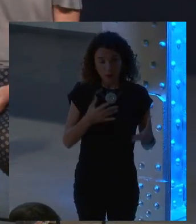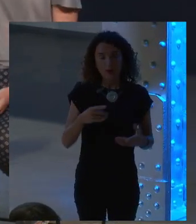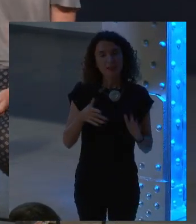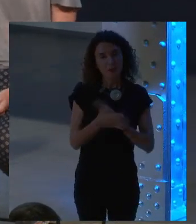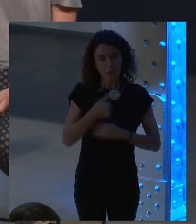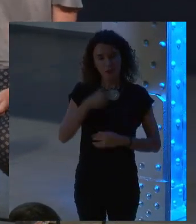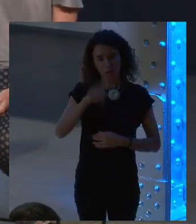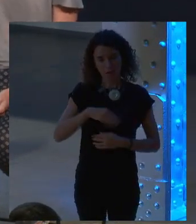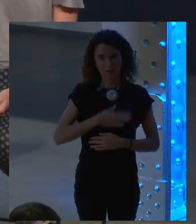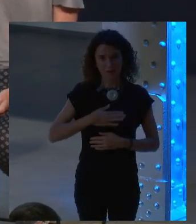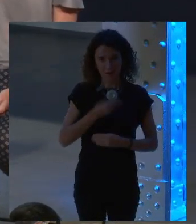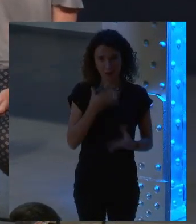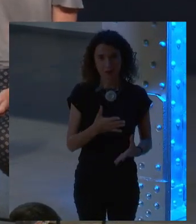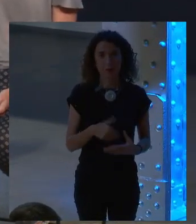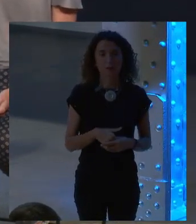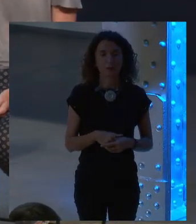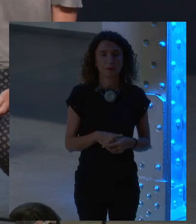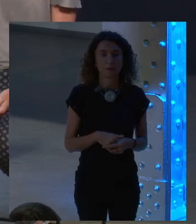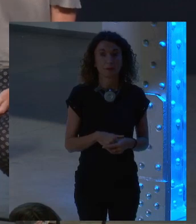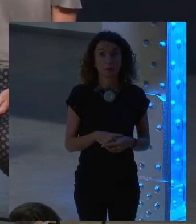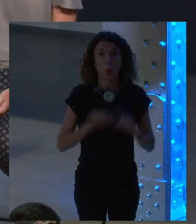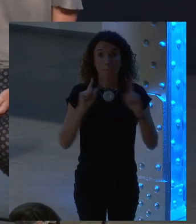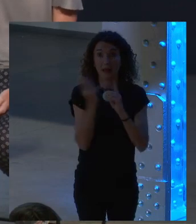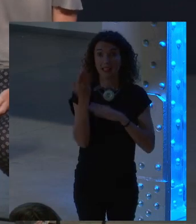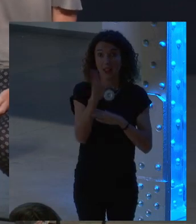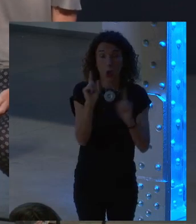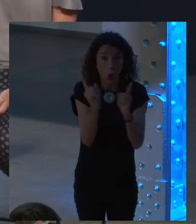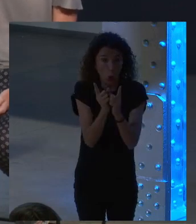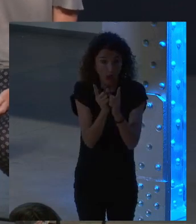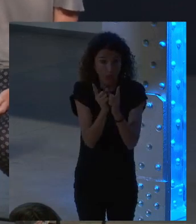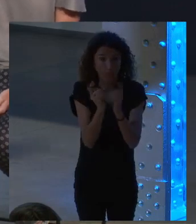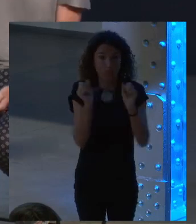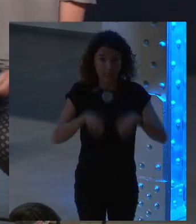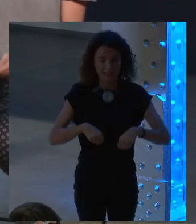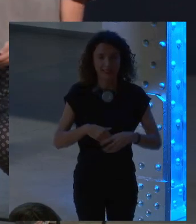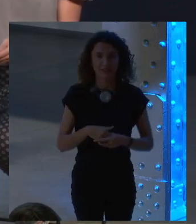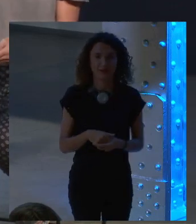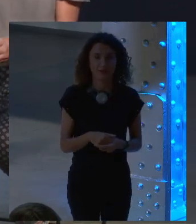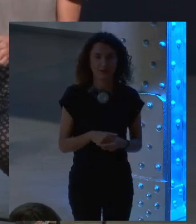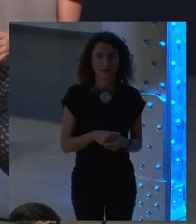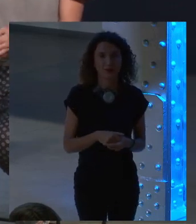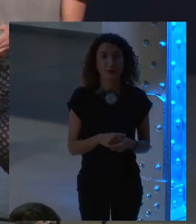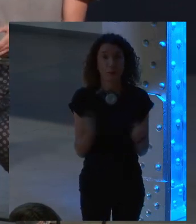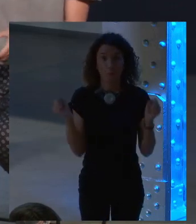So I'm going to make a little presentation, okay? Oh, are you? Yeah. Oh, all right. Okay.